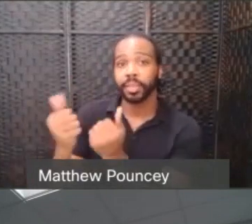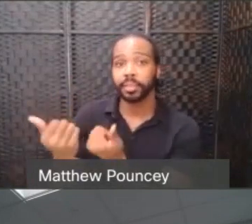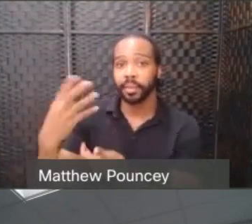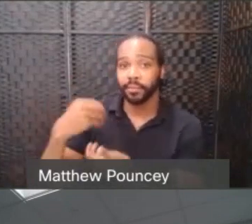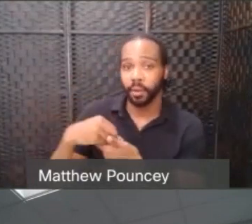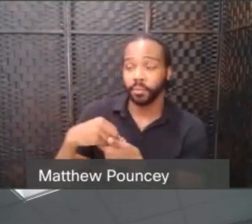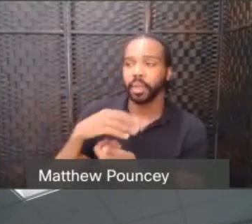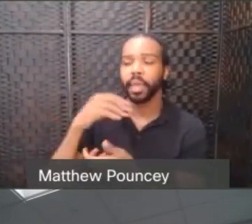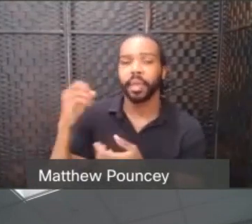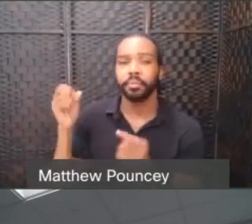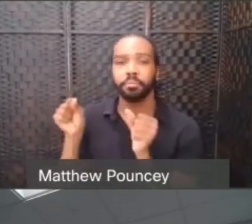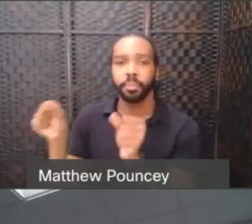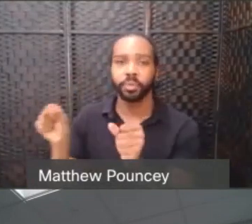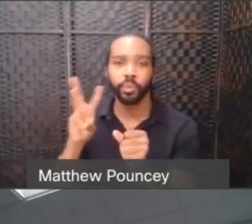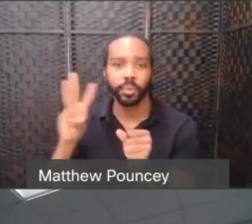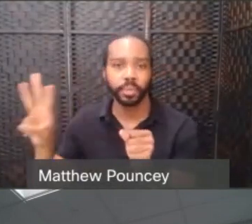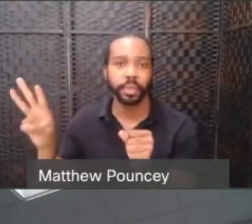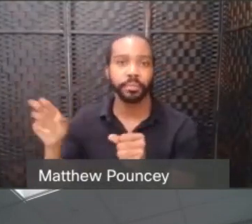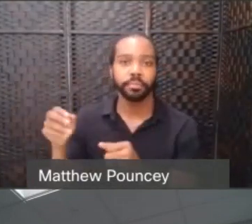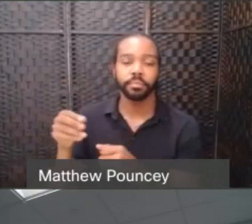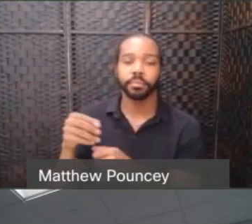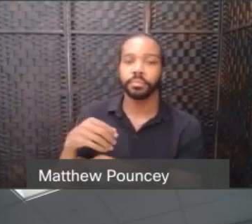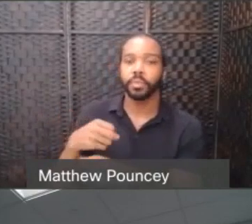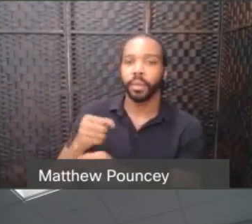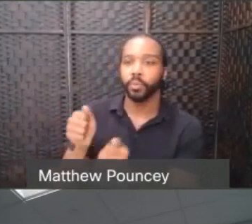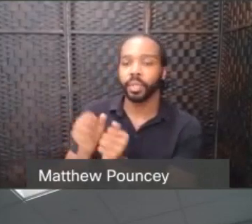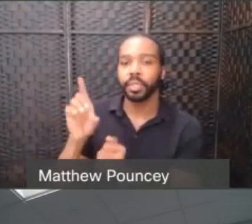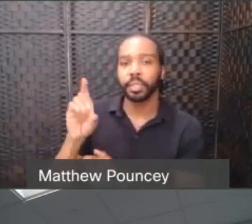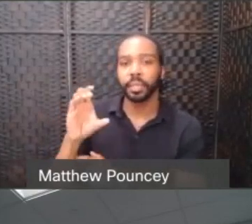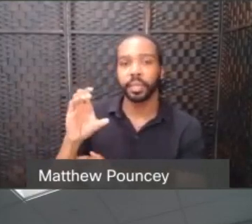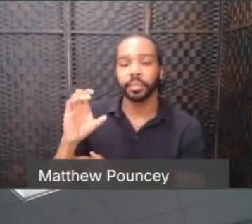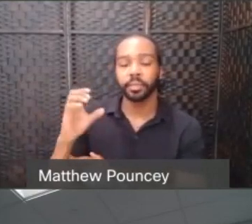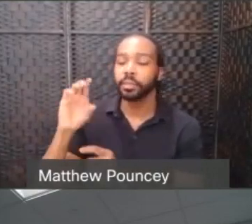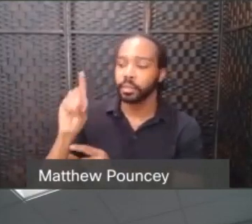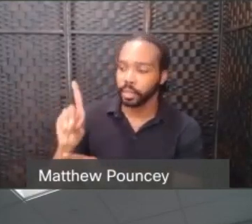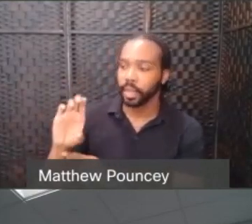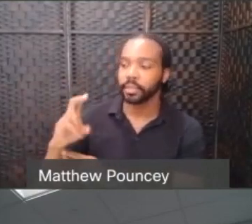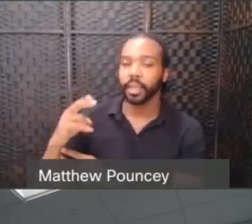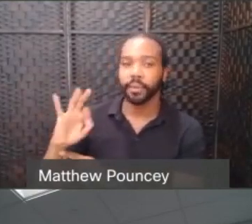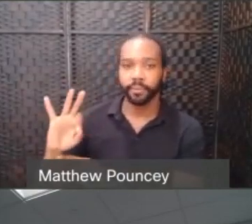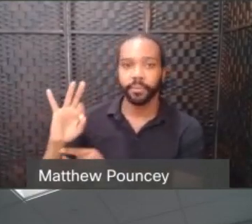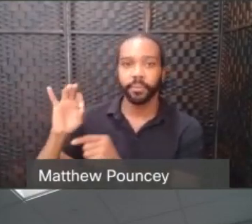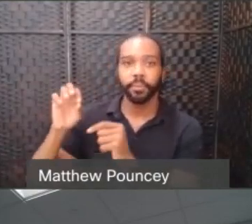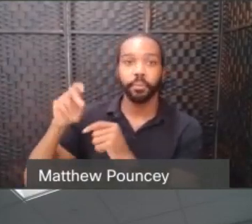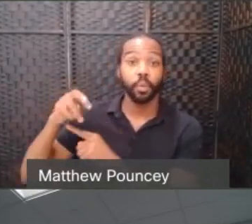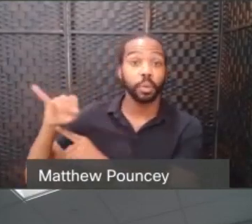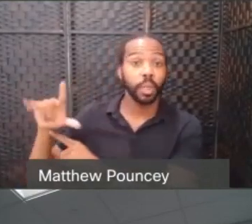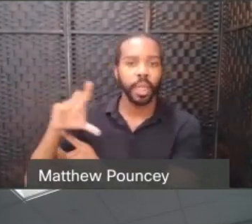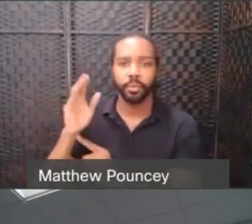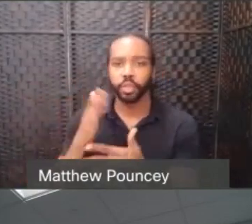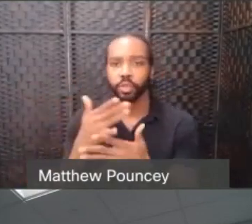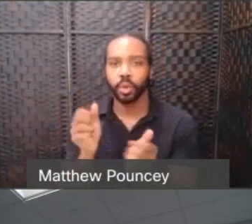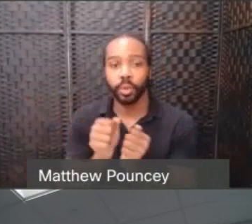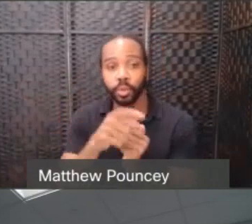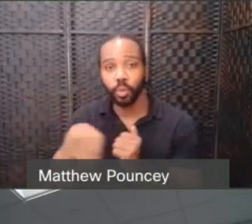will post that to the website that has been created on the DHCF portal and share it with the folks on this call as well. So we are still